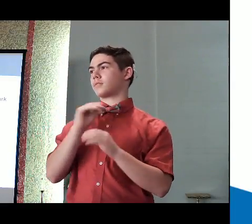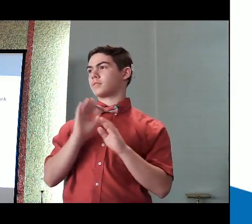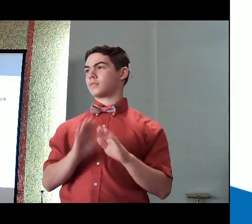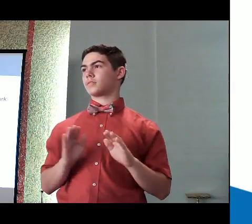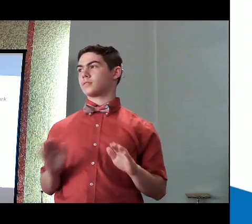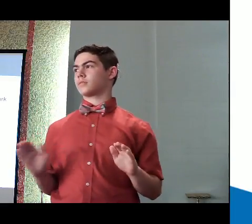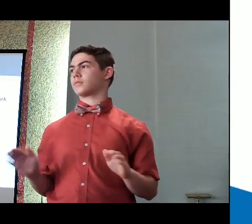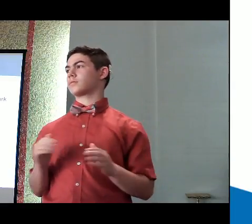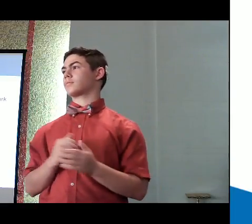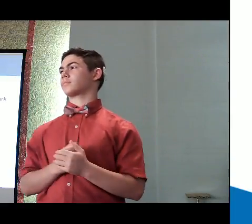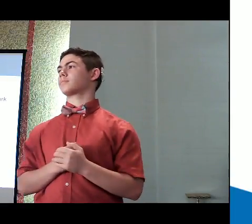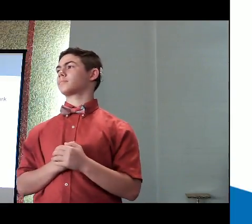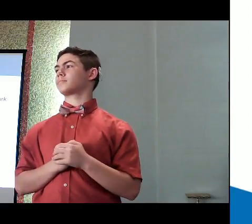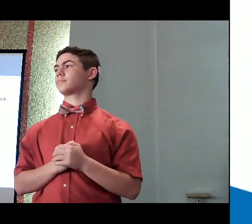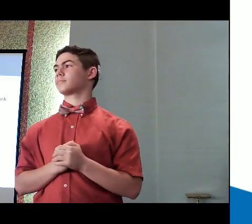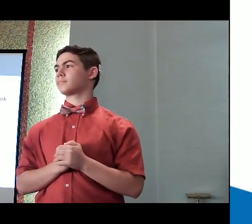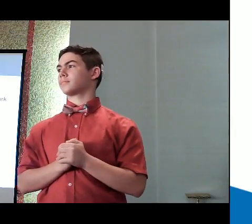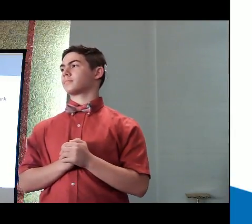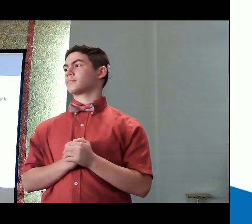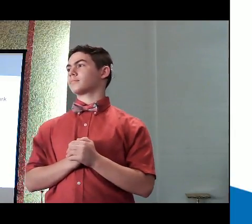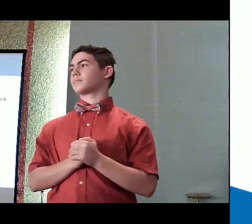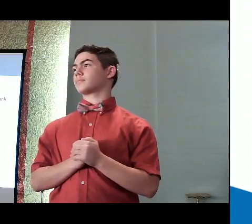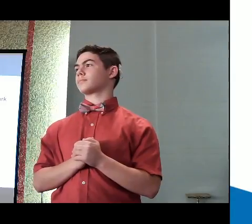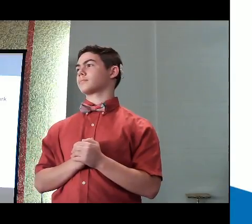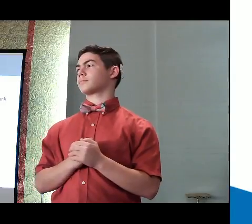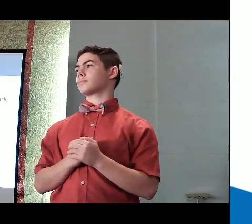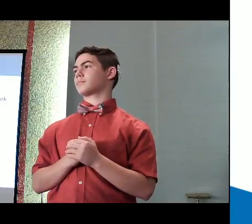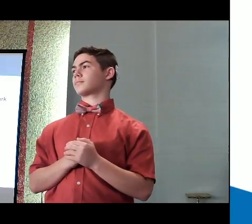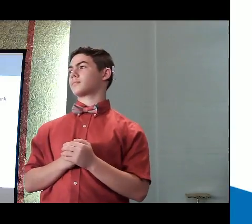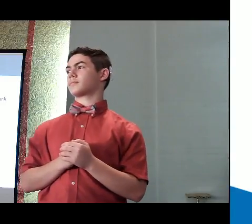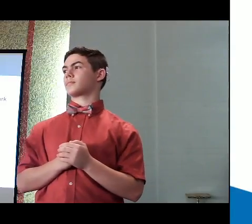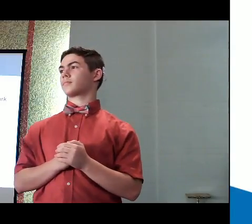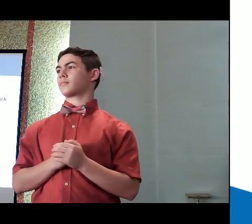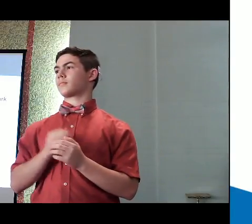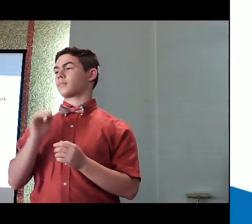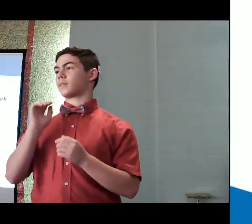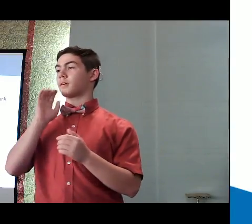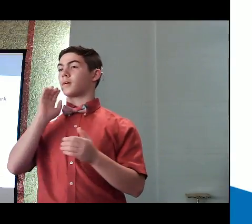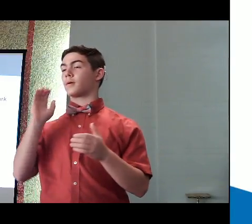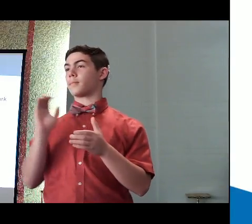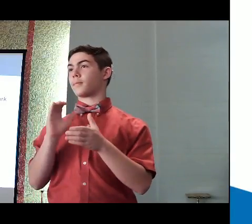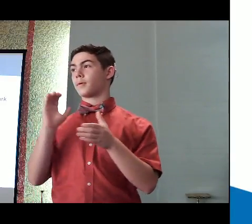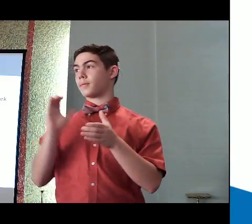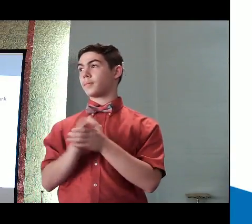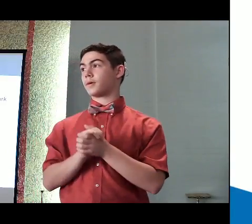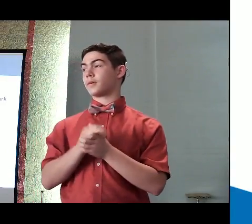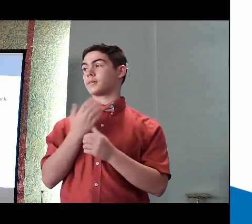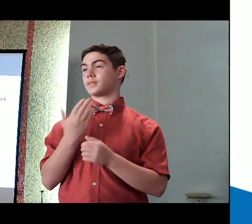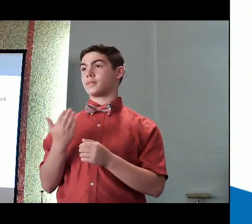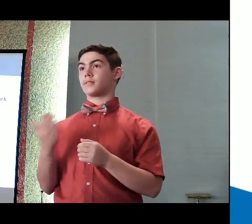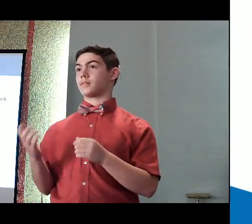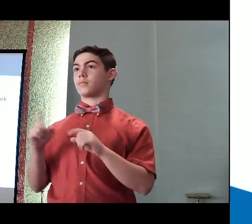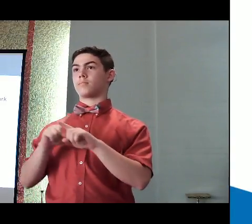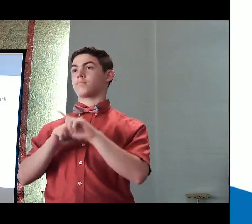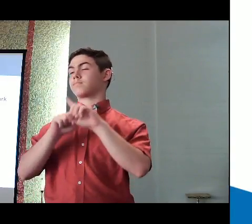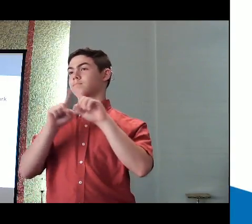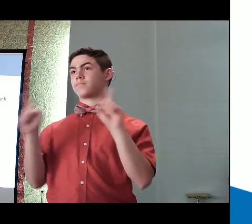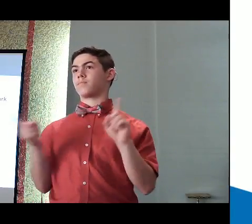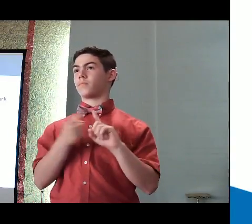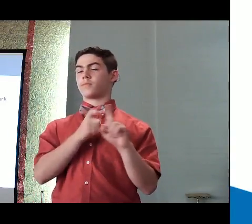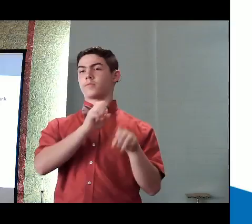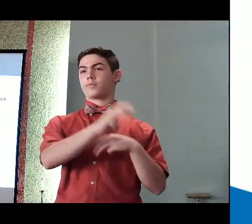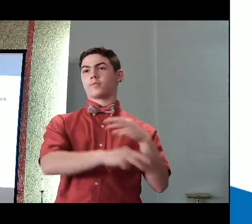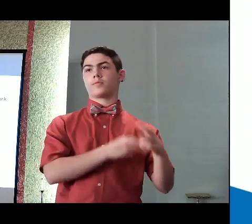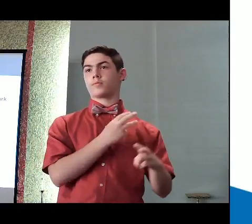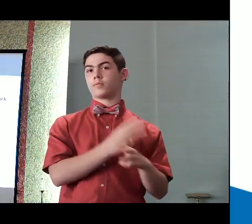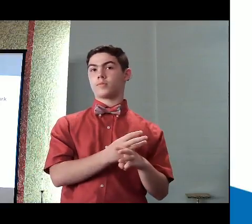in the community, Father. When people see our marriages, they just see something dynamic, something completely different and unique than what the world is teaching us and